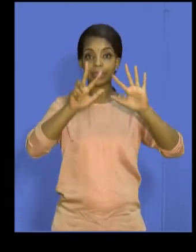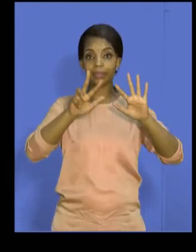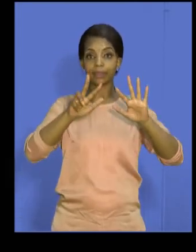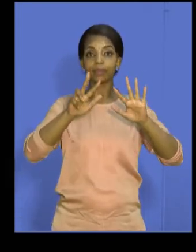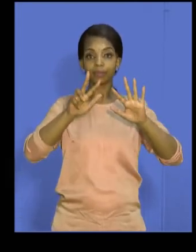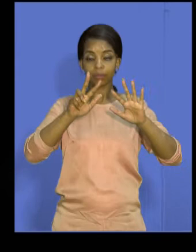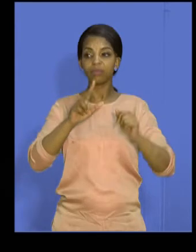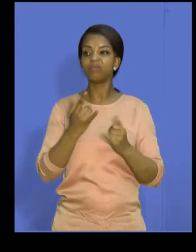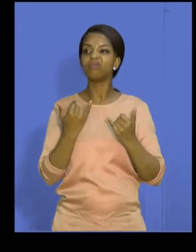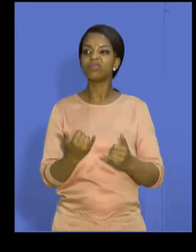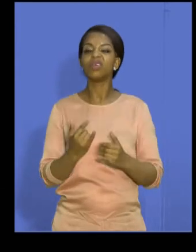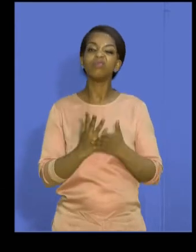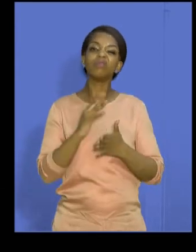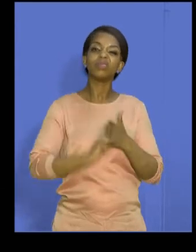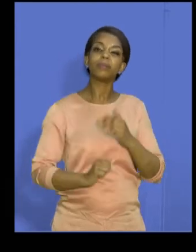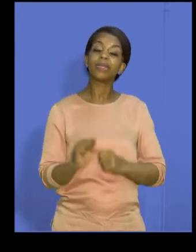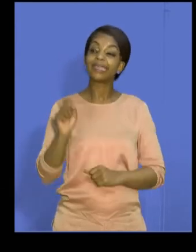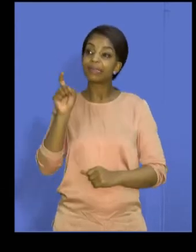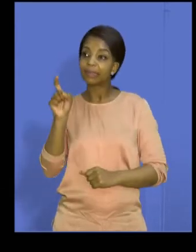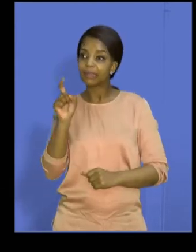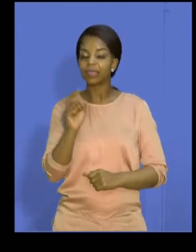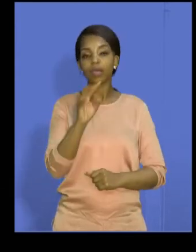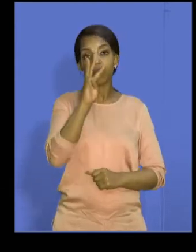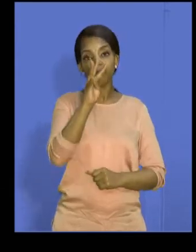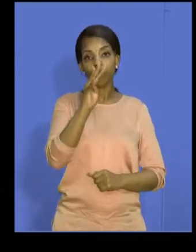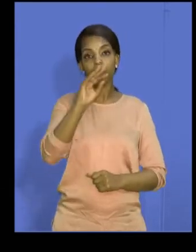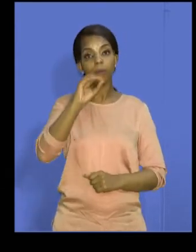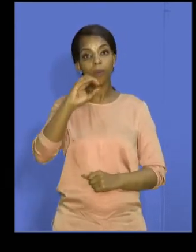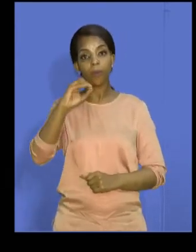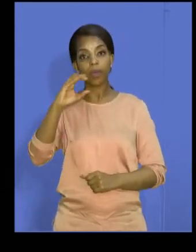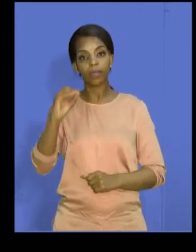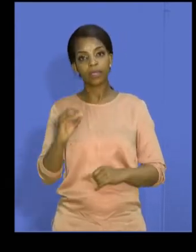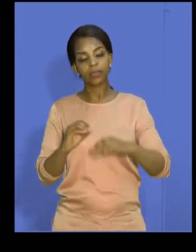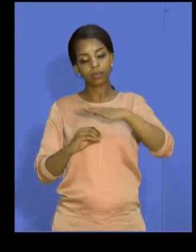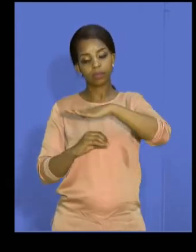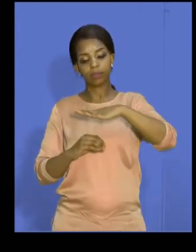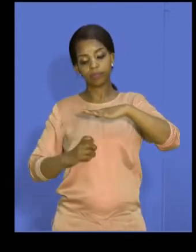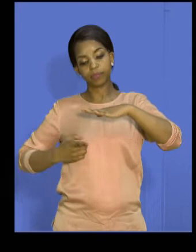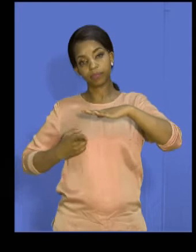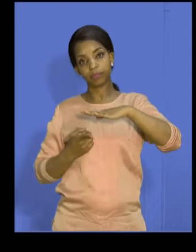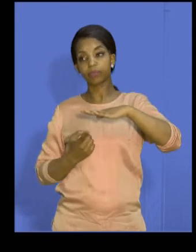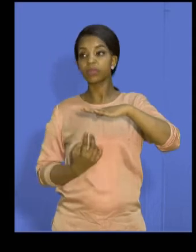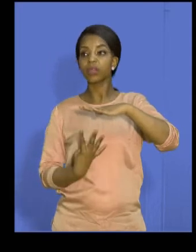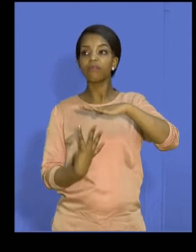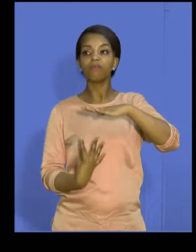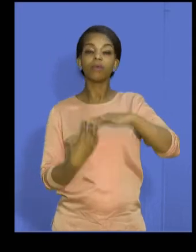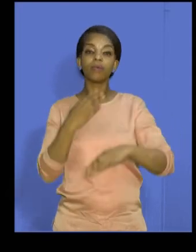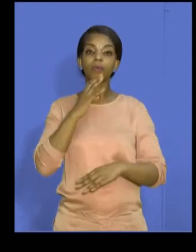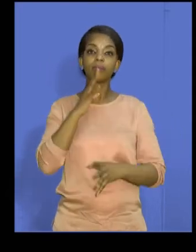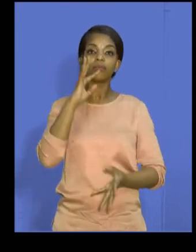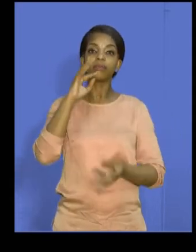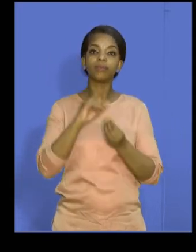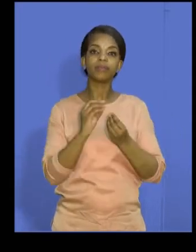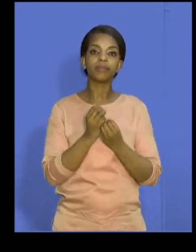you subtract there, it will be 400 over 4, which will then be 100, right?